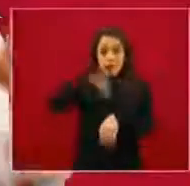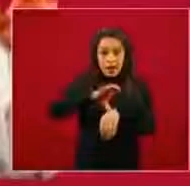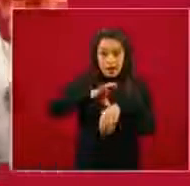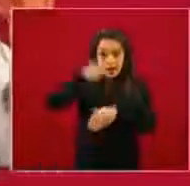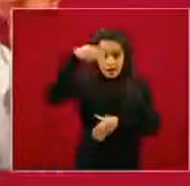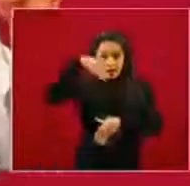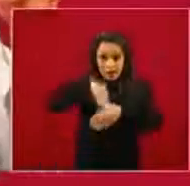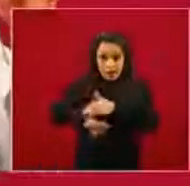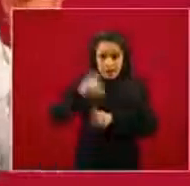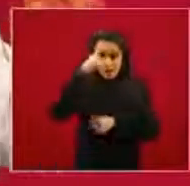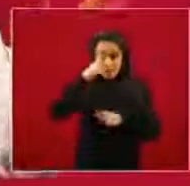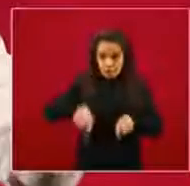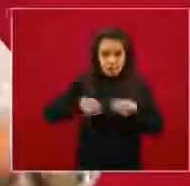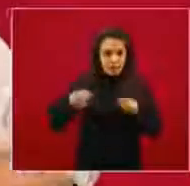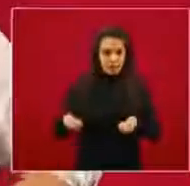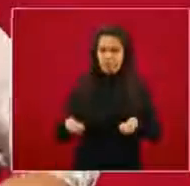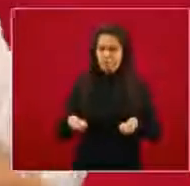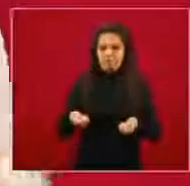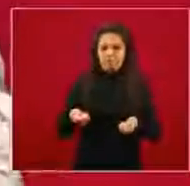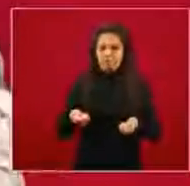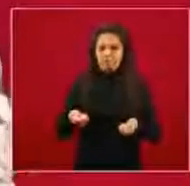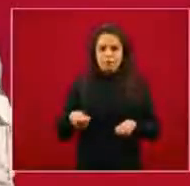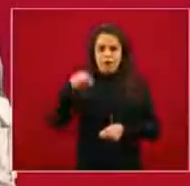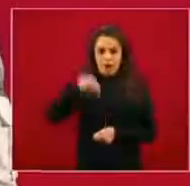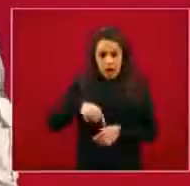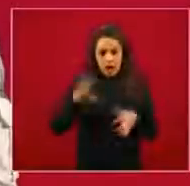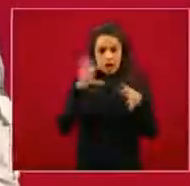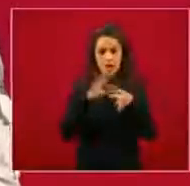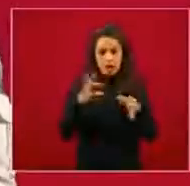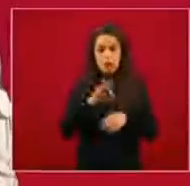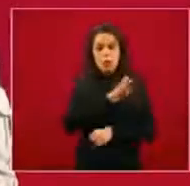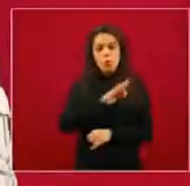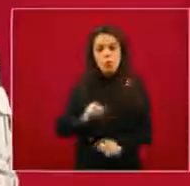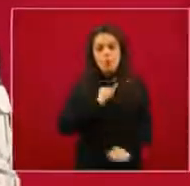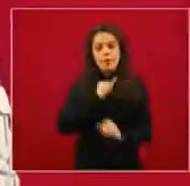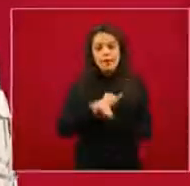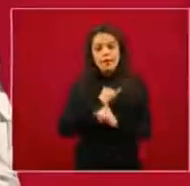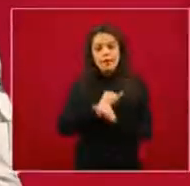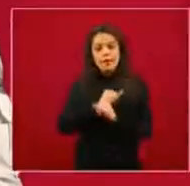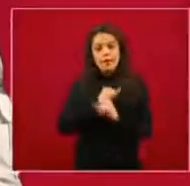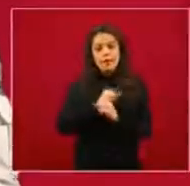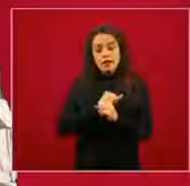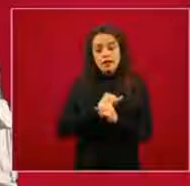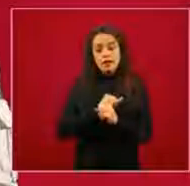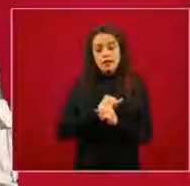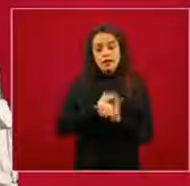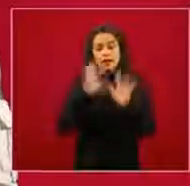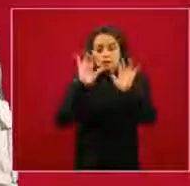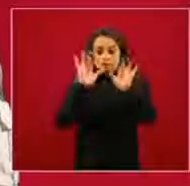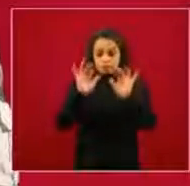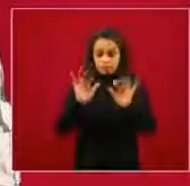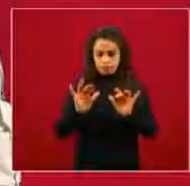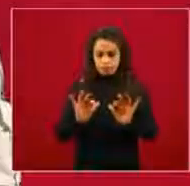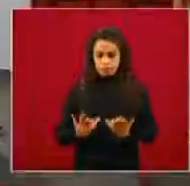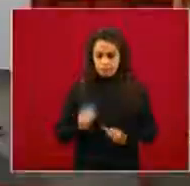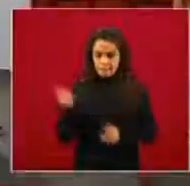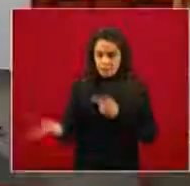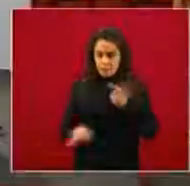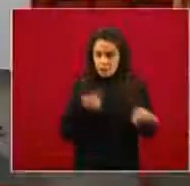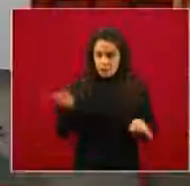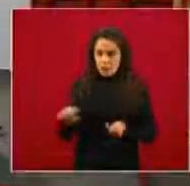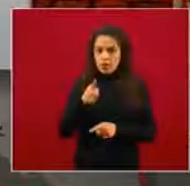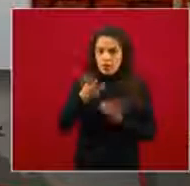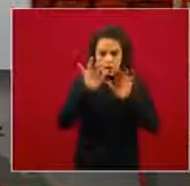not requesting them to attend to the hospital or the facility. We explained that the disability can be